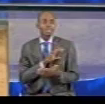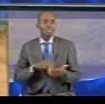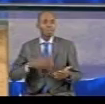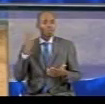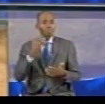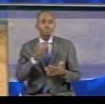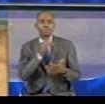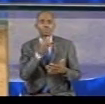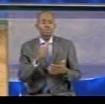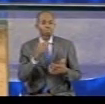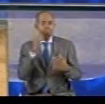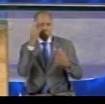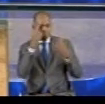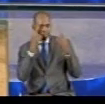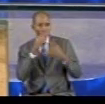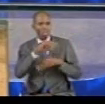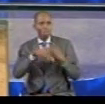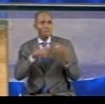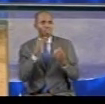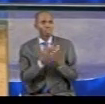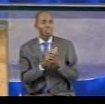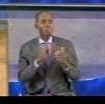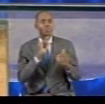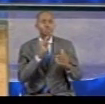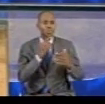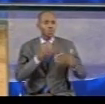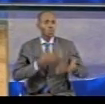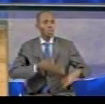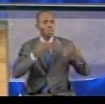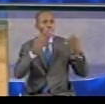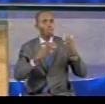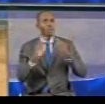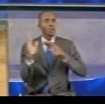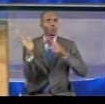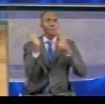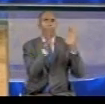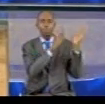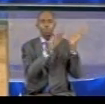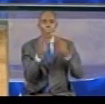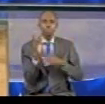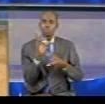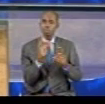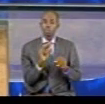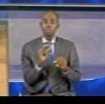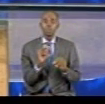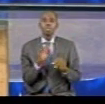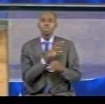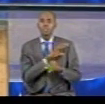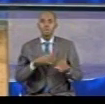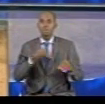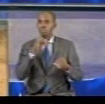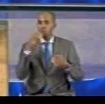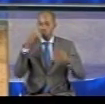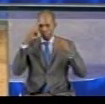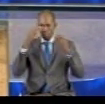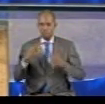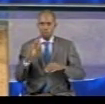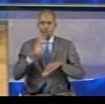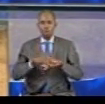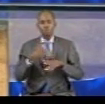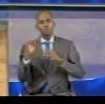destiny. The contrary wind was not going to determine his decisions. And then he says,